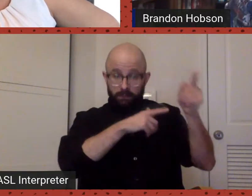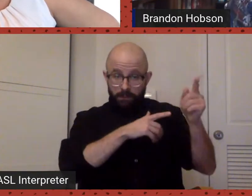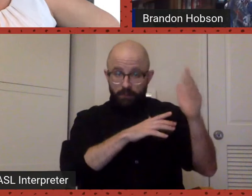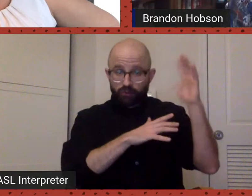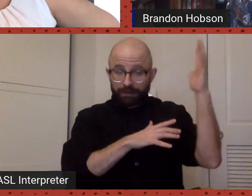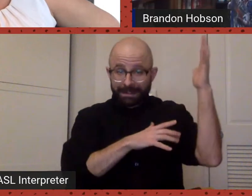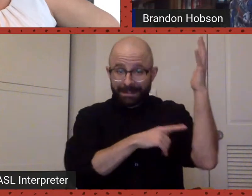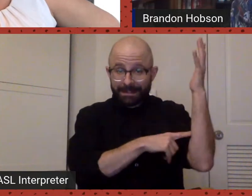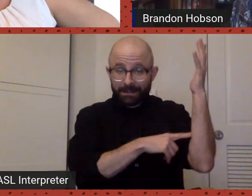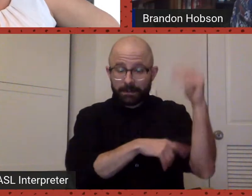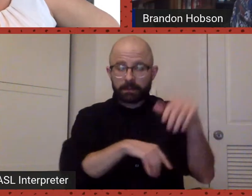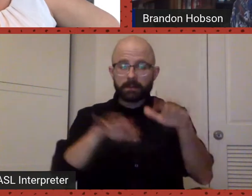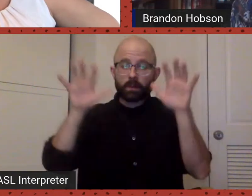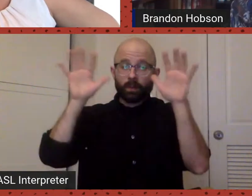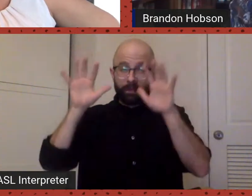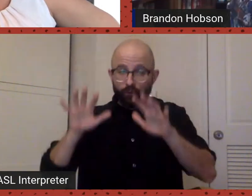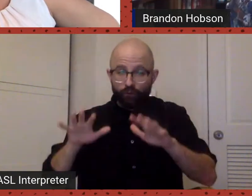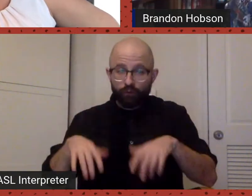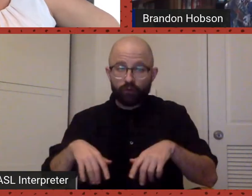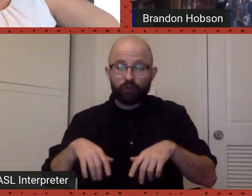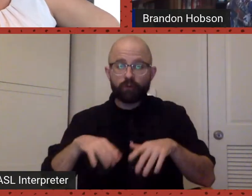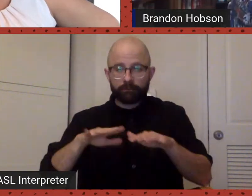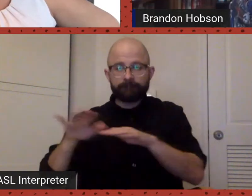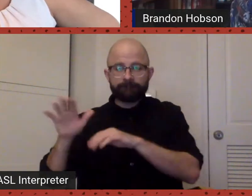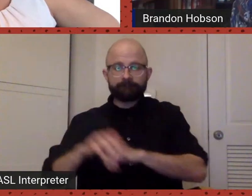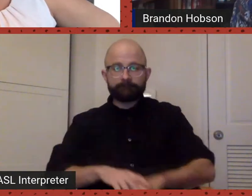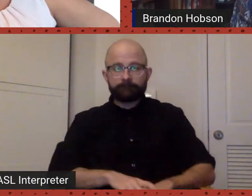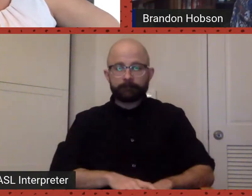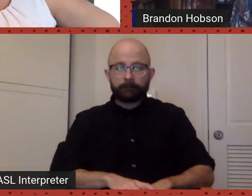the weather, and so forth. Yeah.